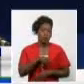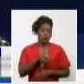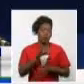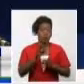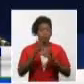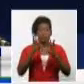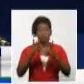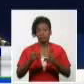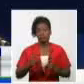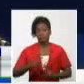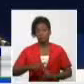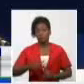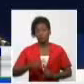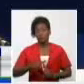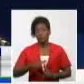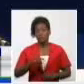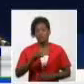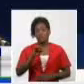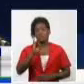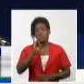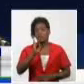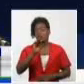than the island.